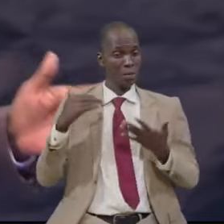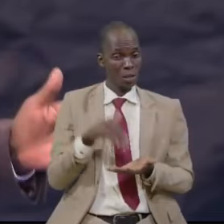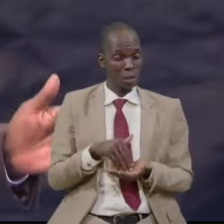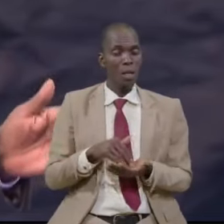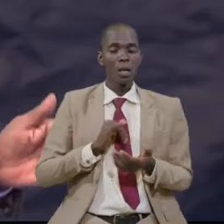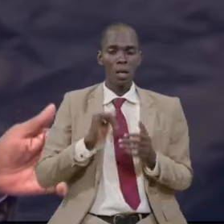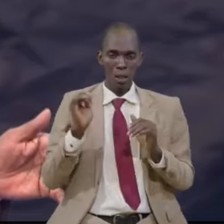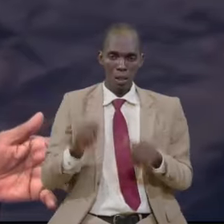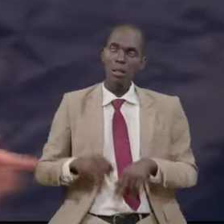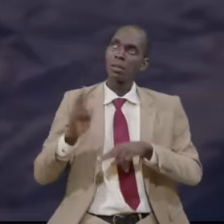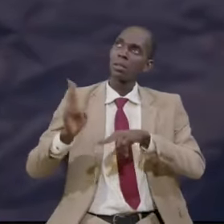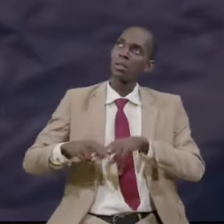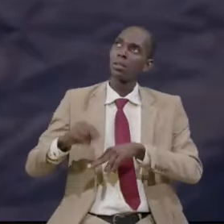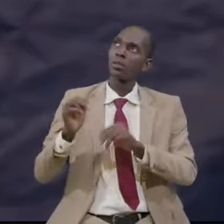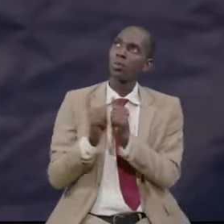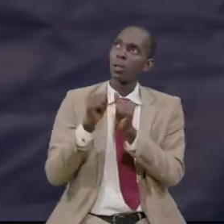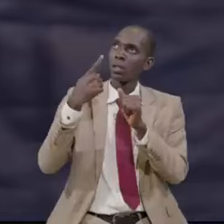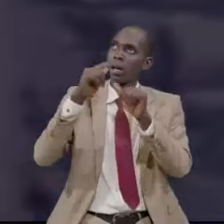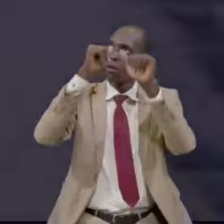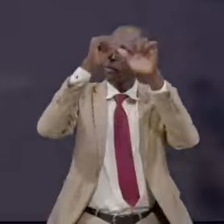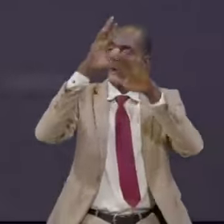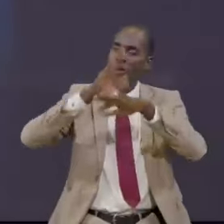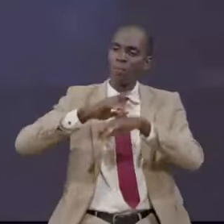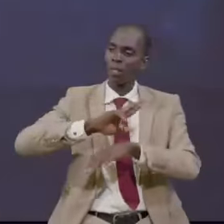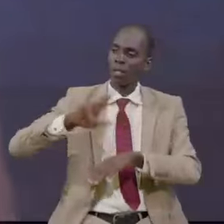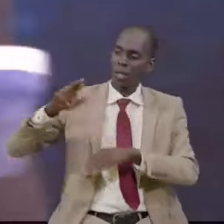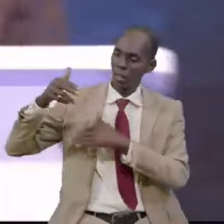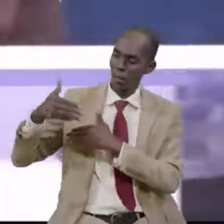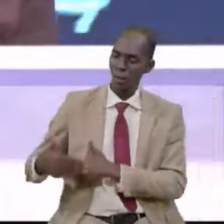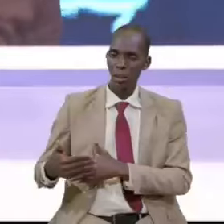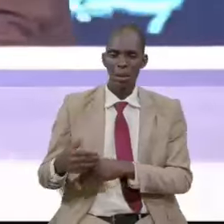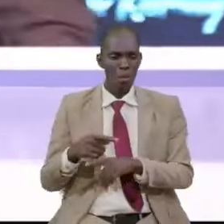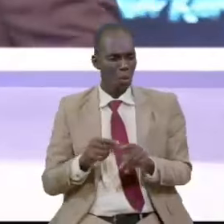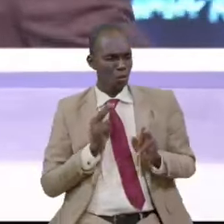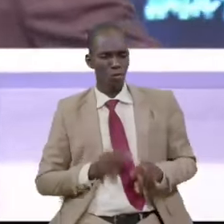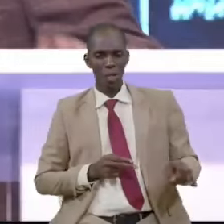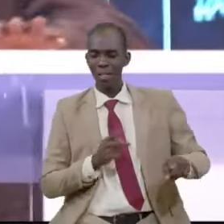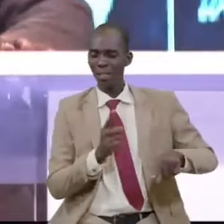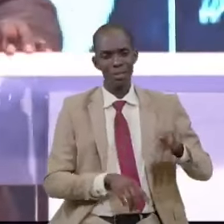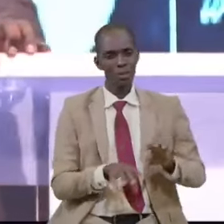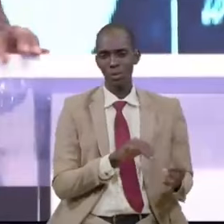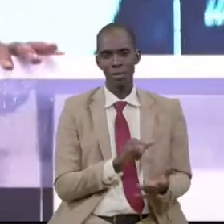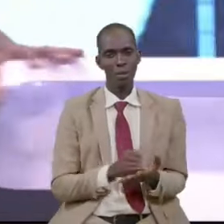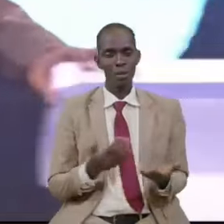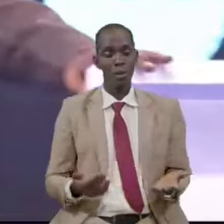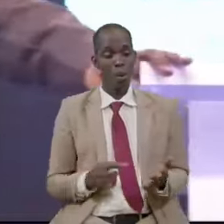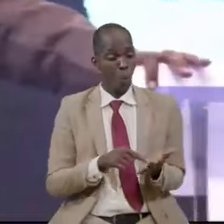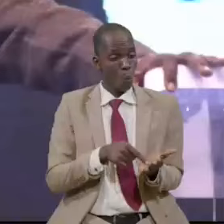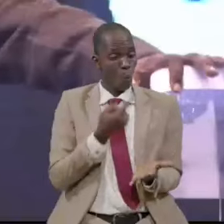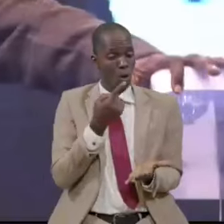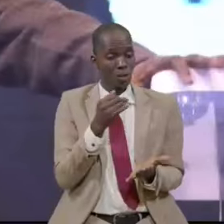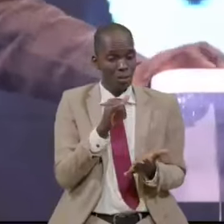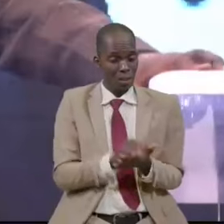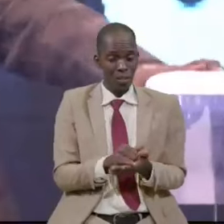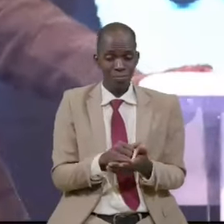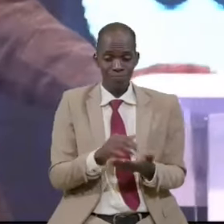right hand side of the Father. He cannot do that. Once that death penalty comes